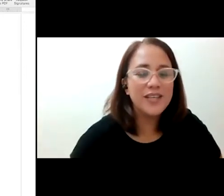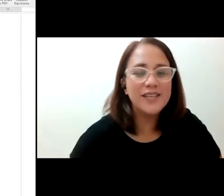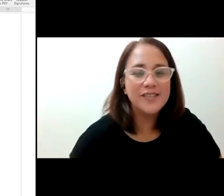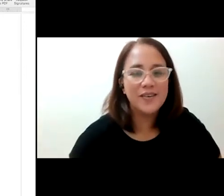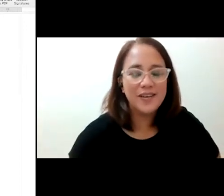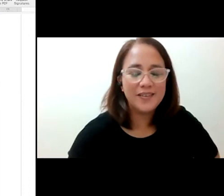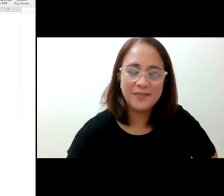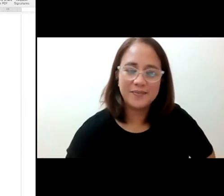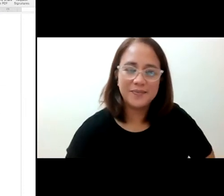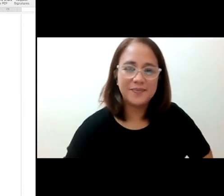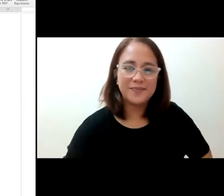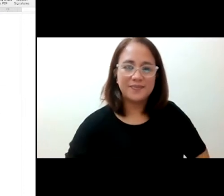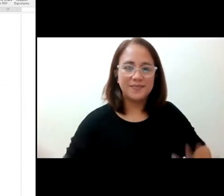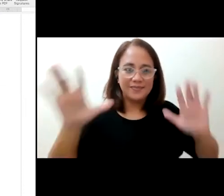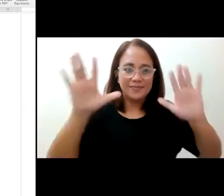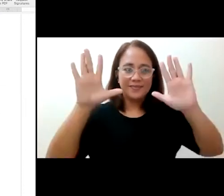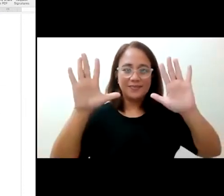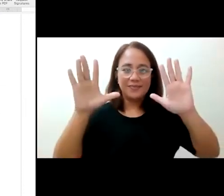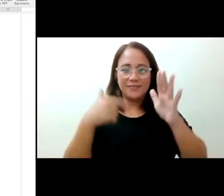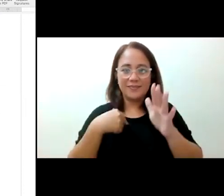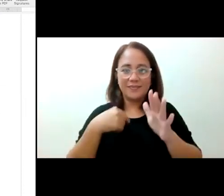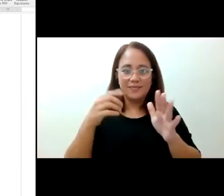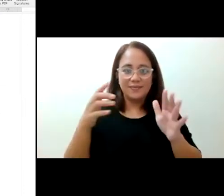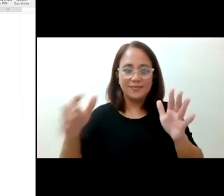Dr. Rudy, sorry.